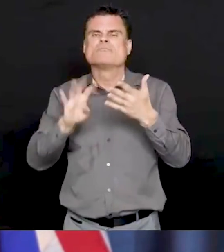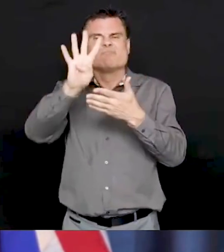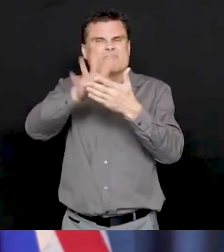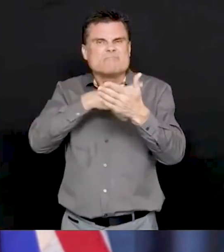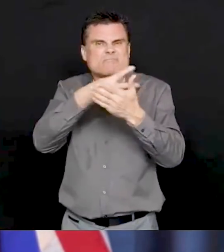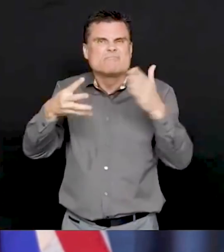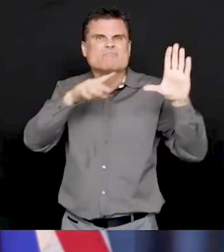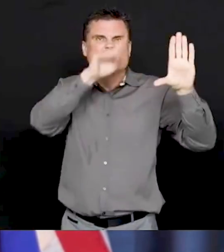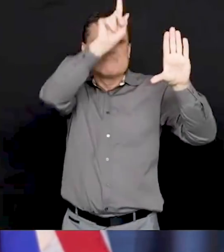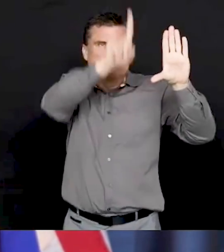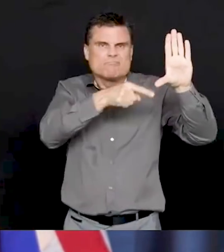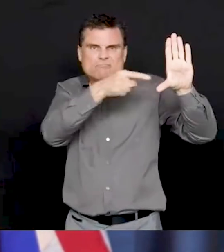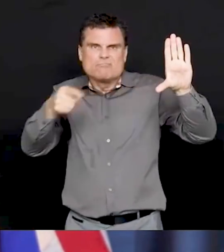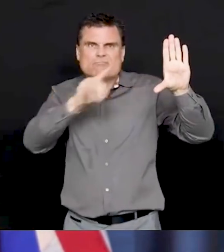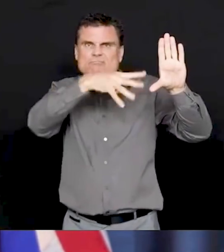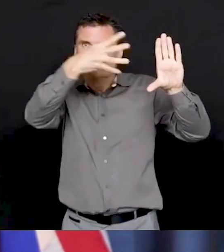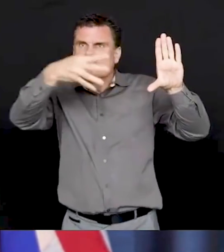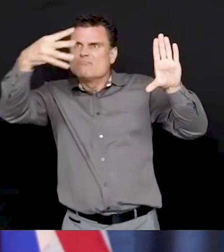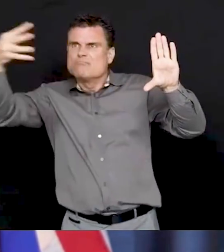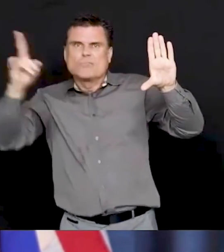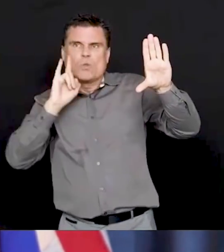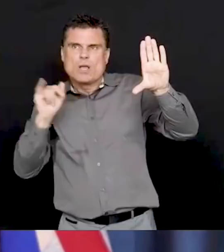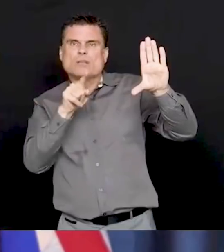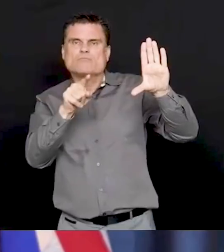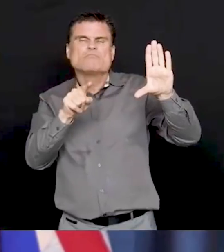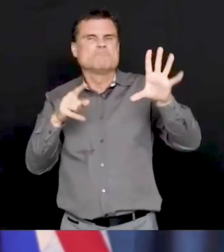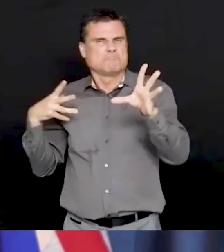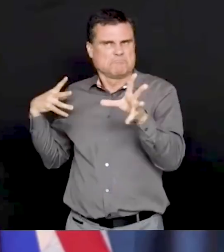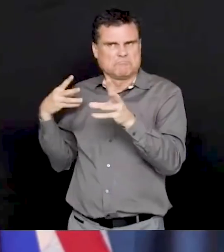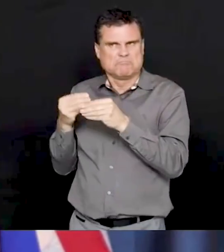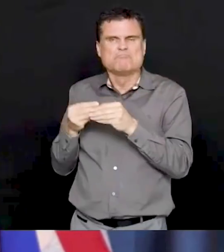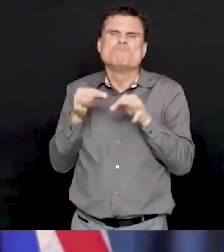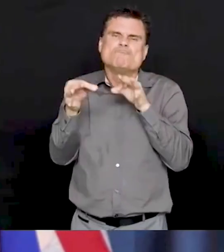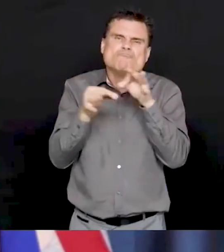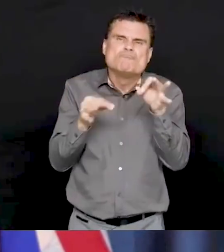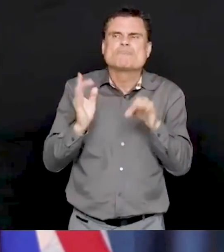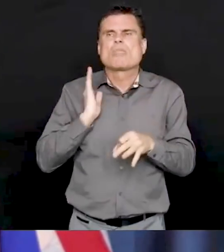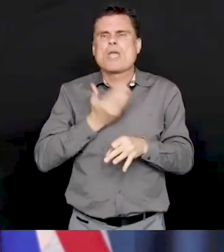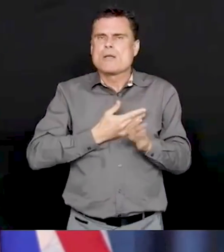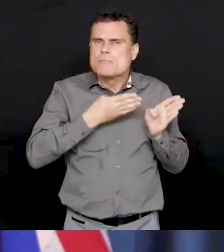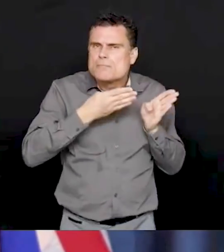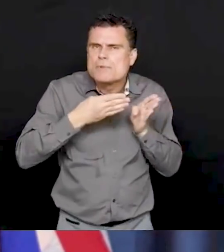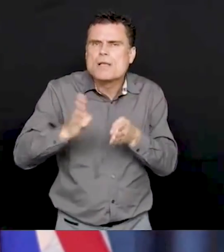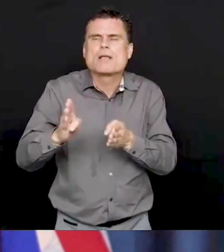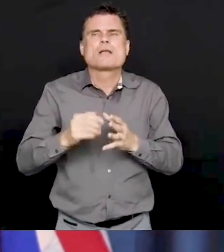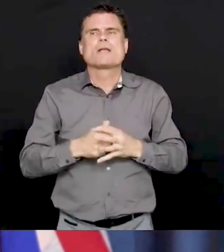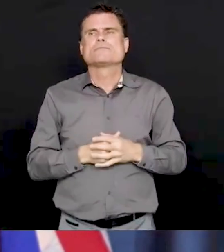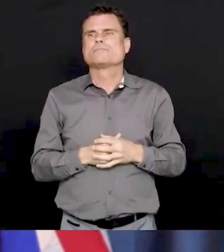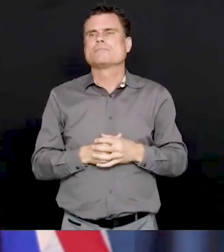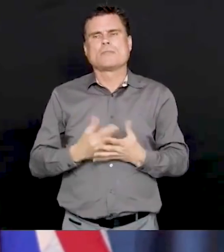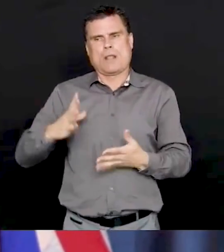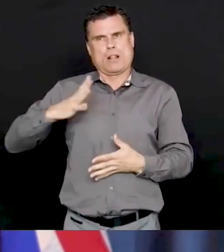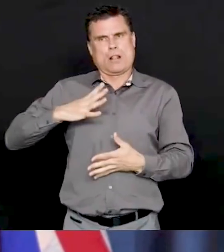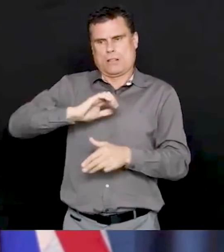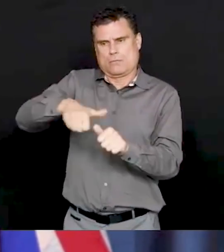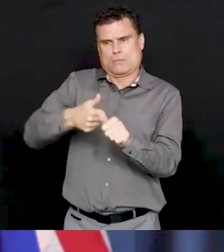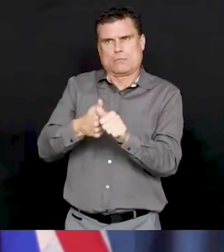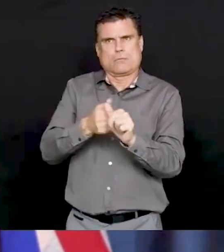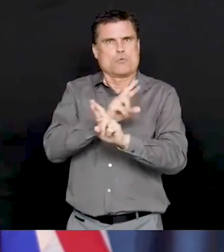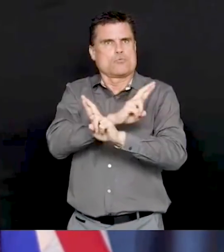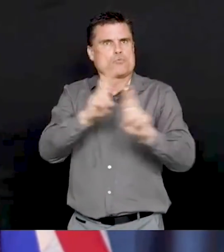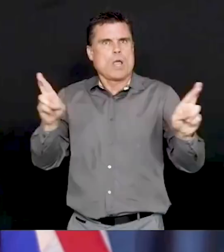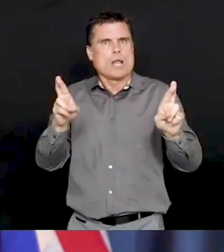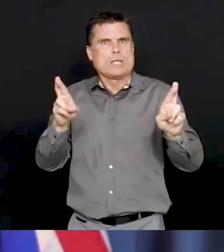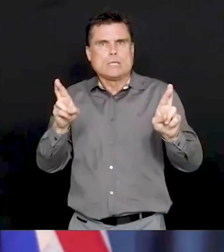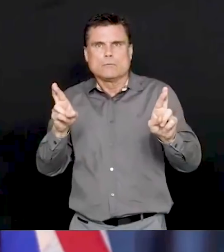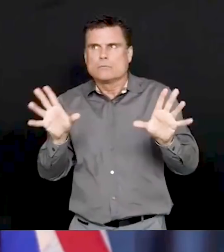put in place here in the province of British Columbia, and we really are in a critical juncture right now in BC.